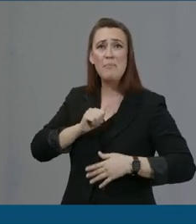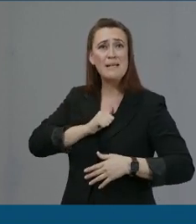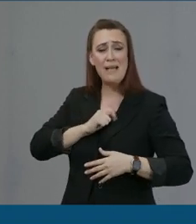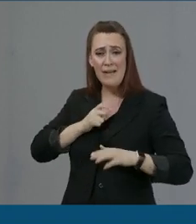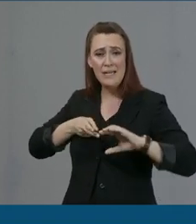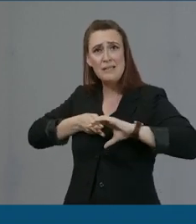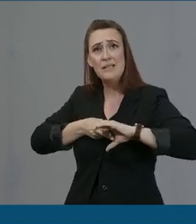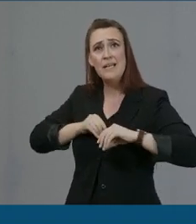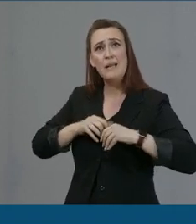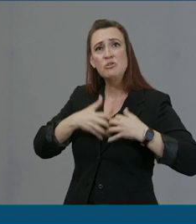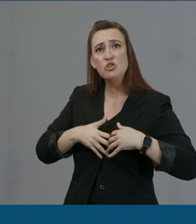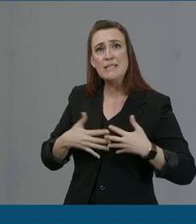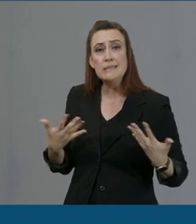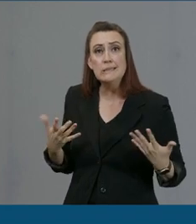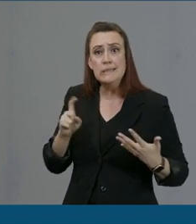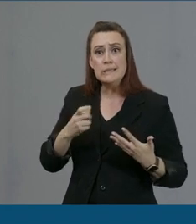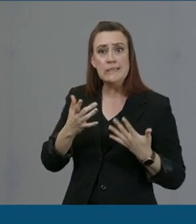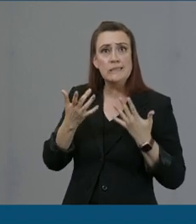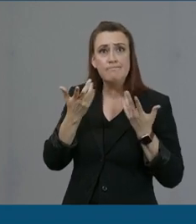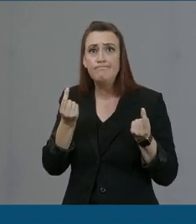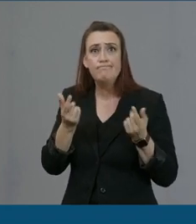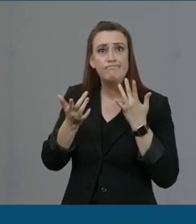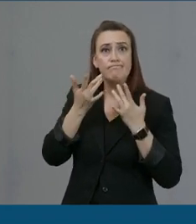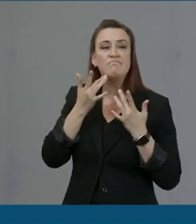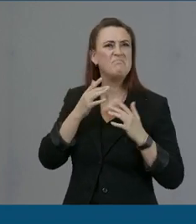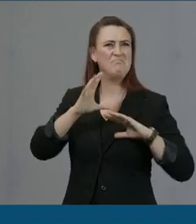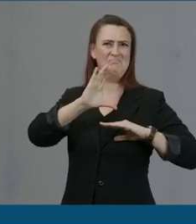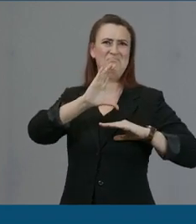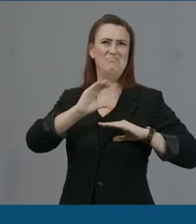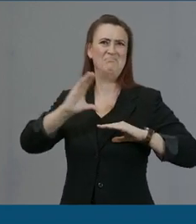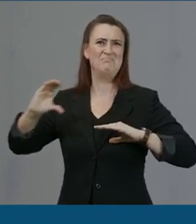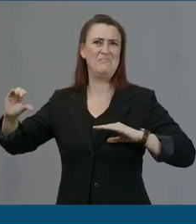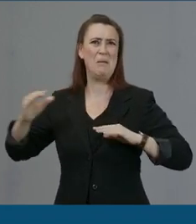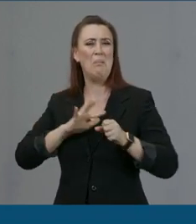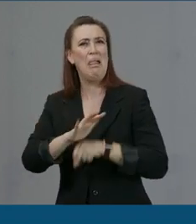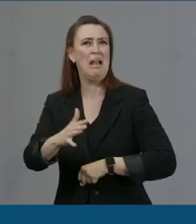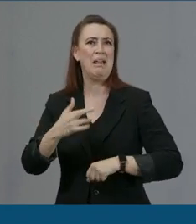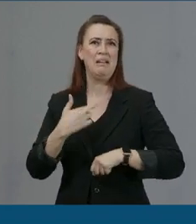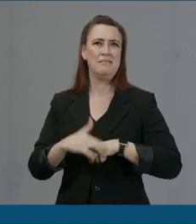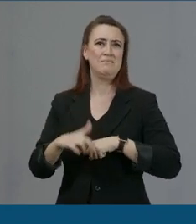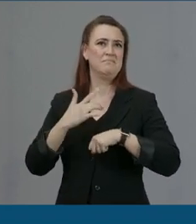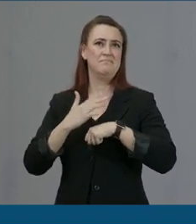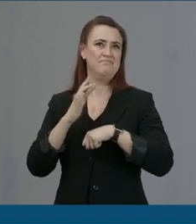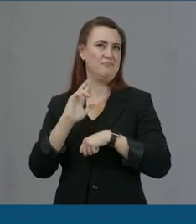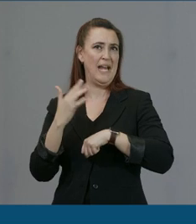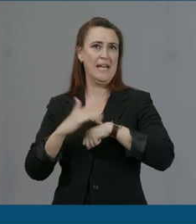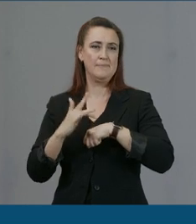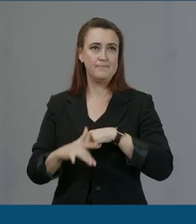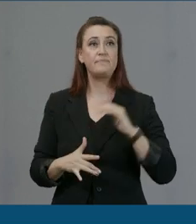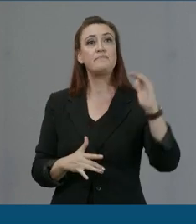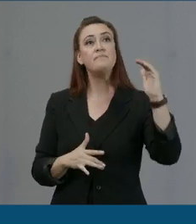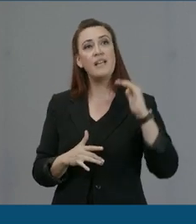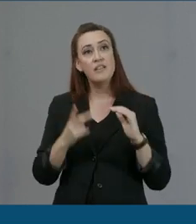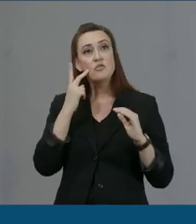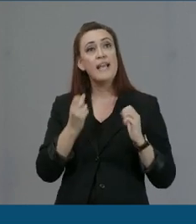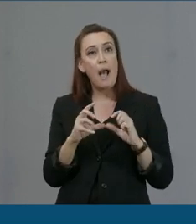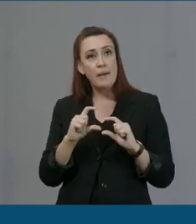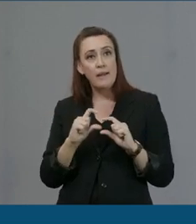the number of ventilators we have in use and the number of ventilators that we have in use for COVID-19